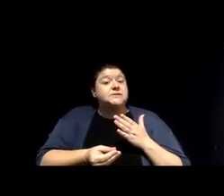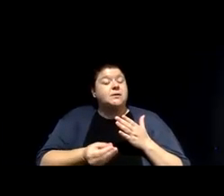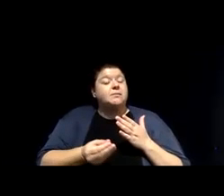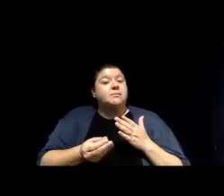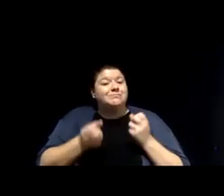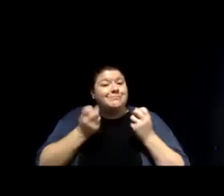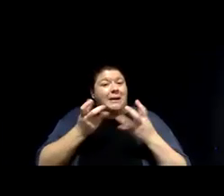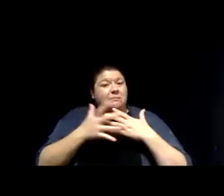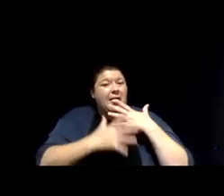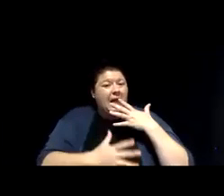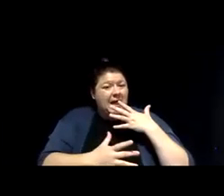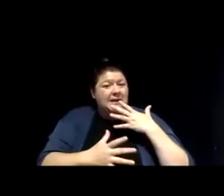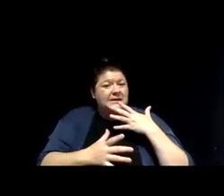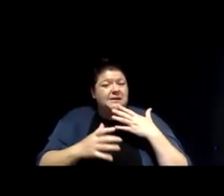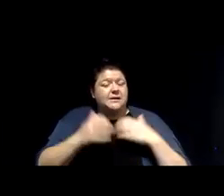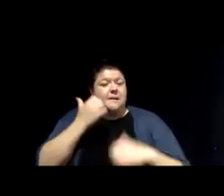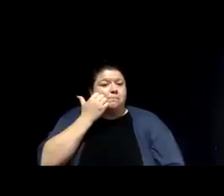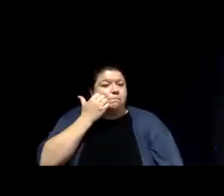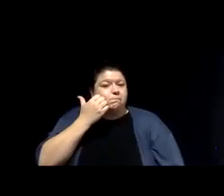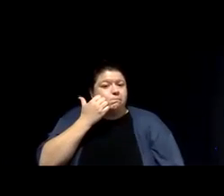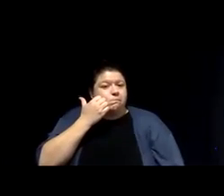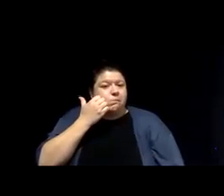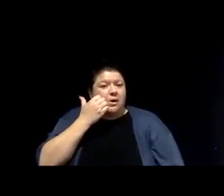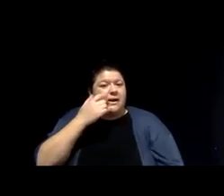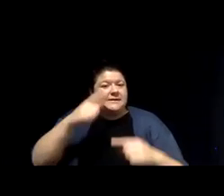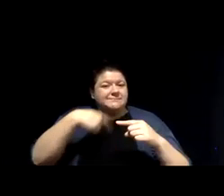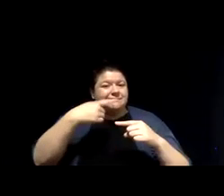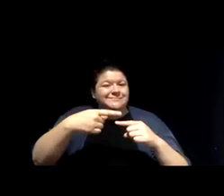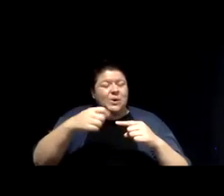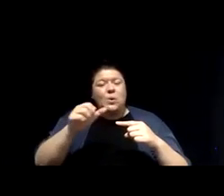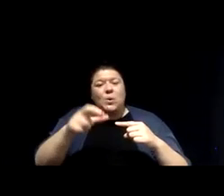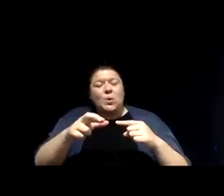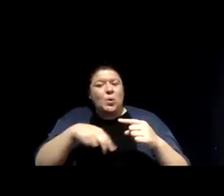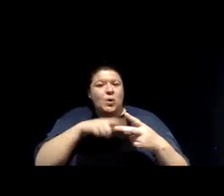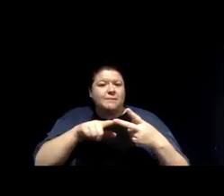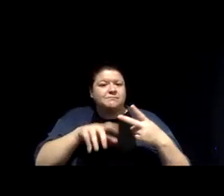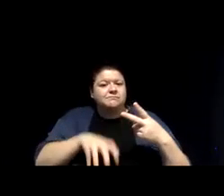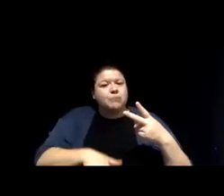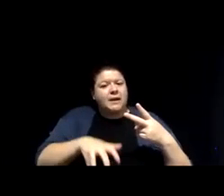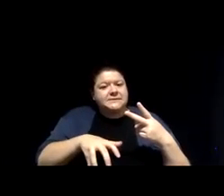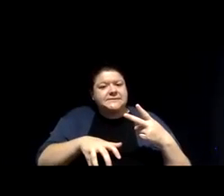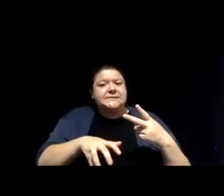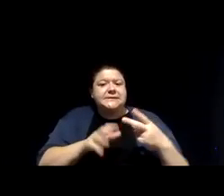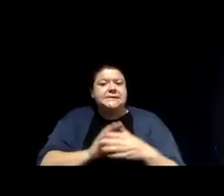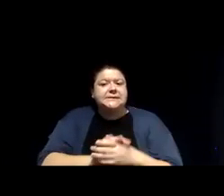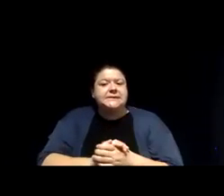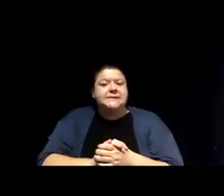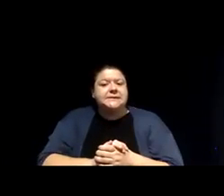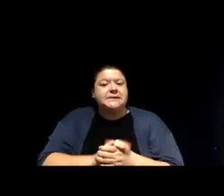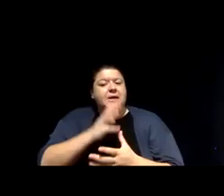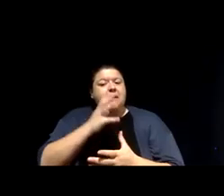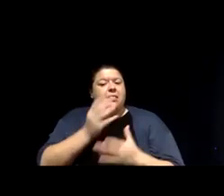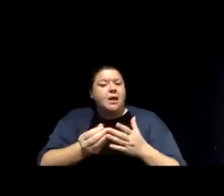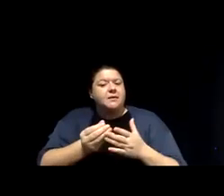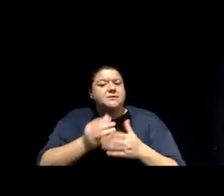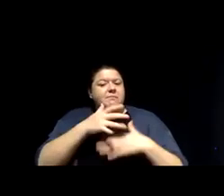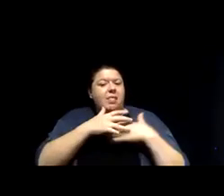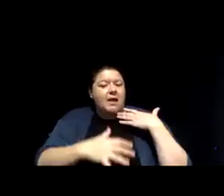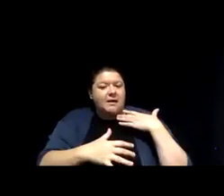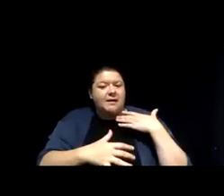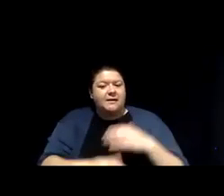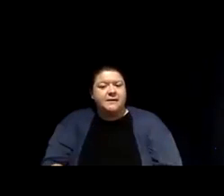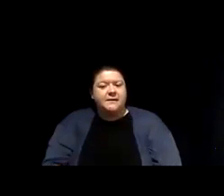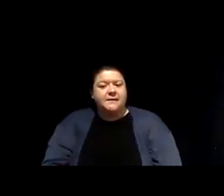cycle, or through pregnancy, etc., things like that. What is